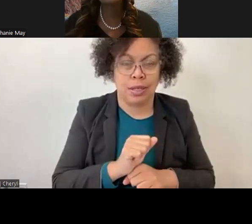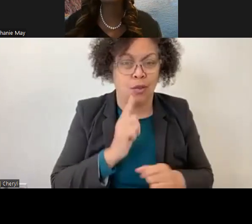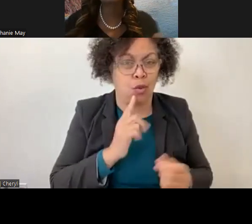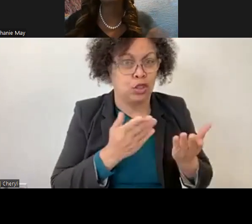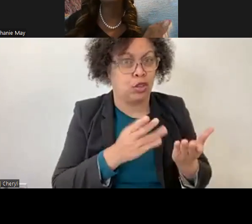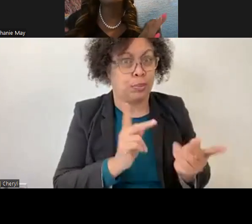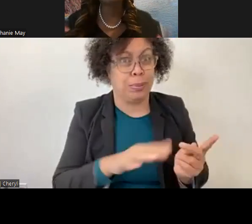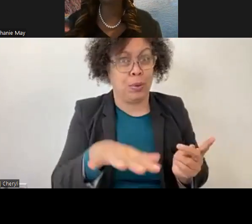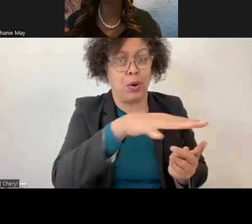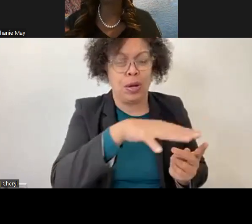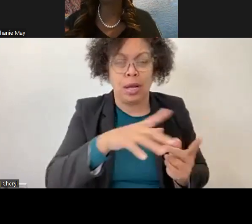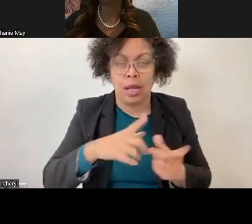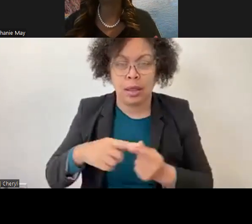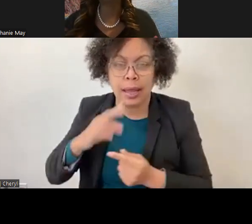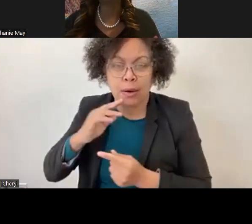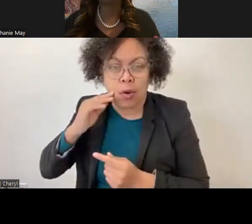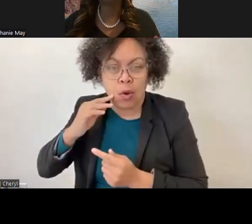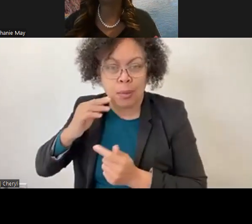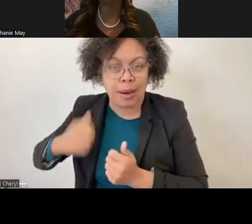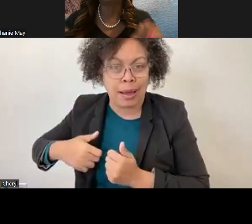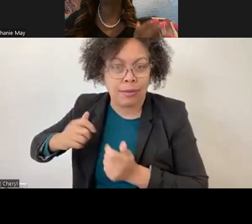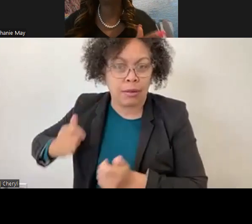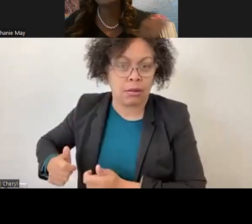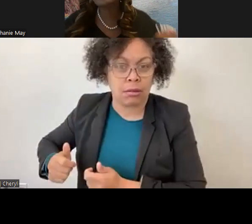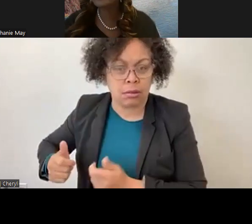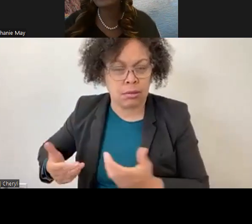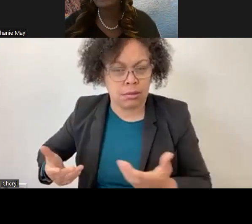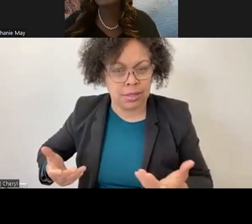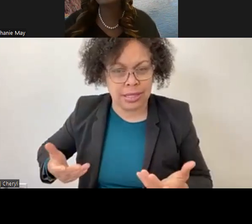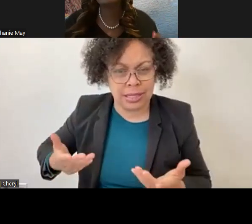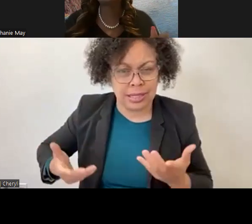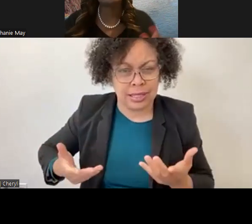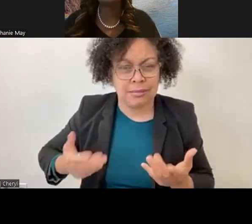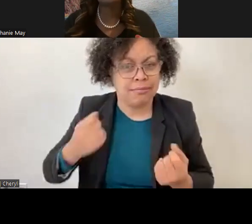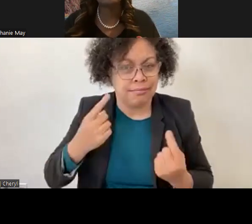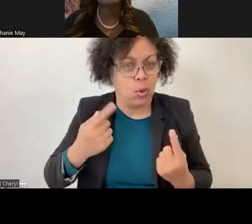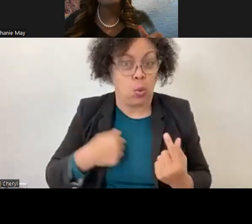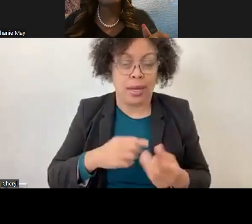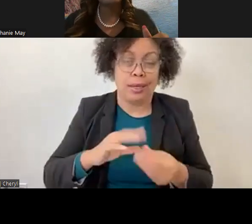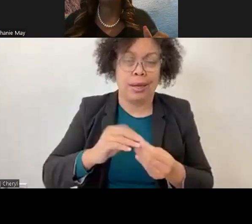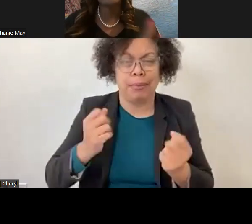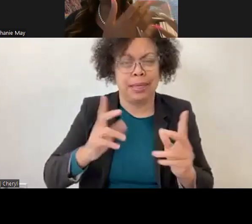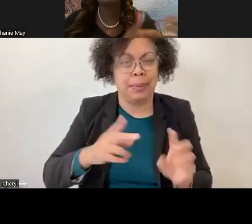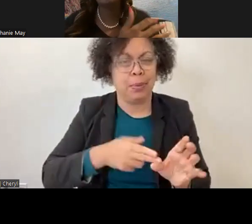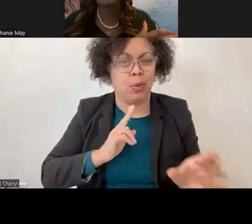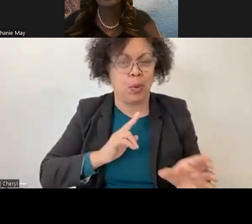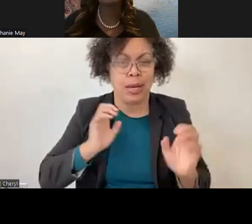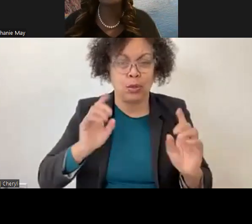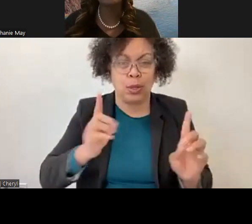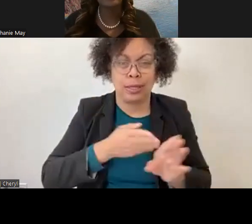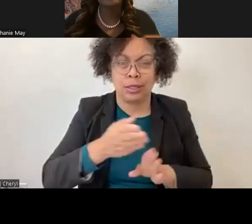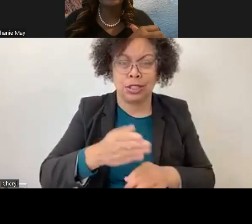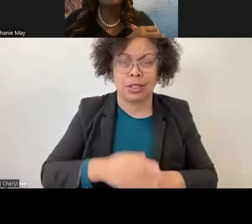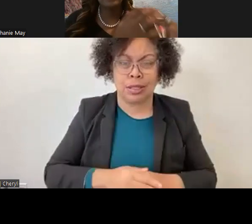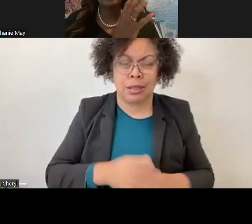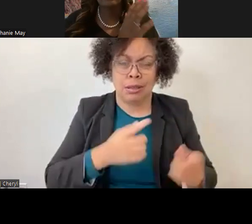home? So, although we talk about the people that walked away from education and that turnover, and